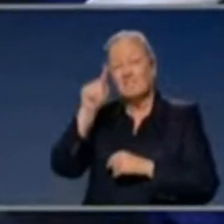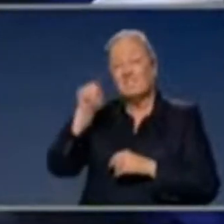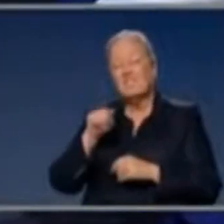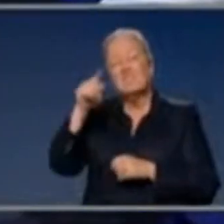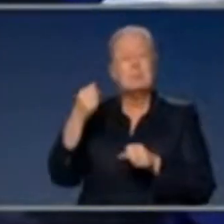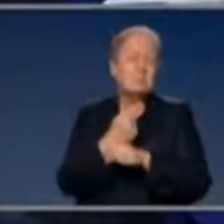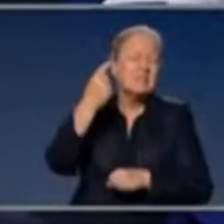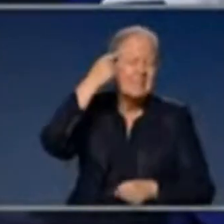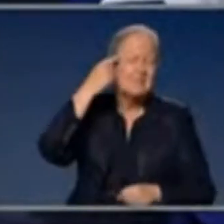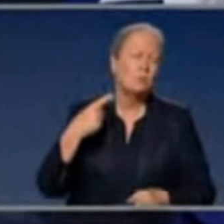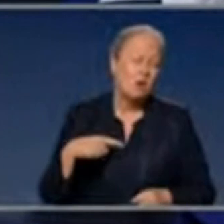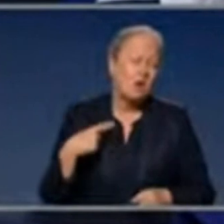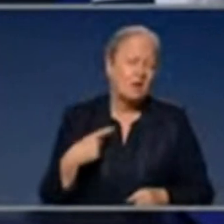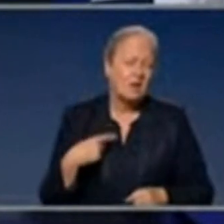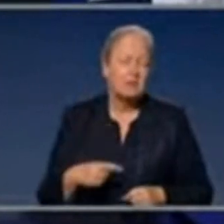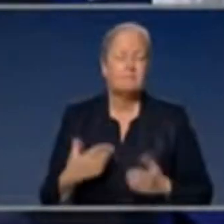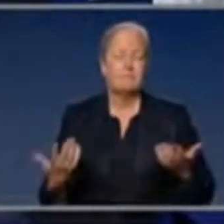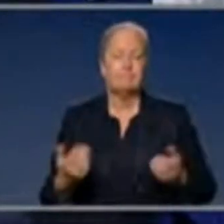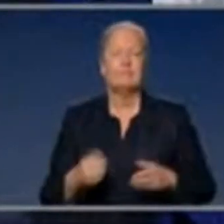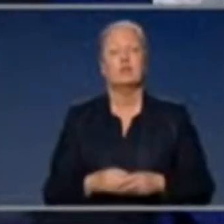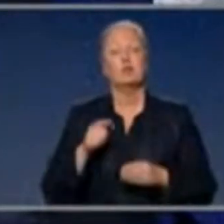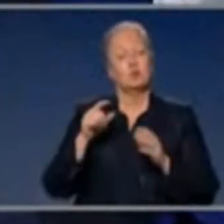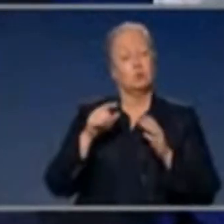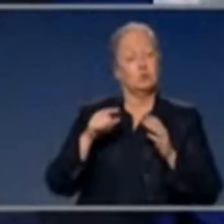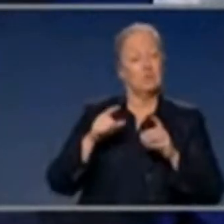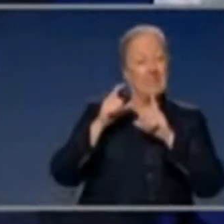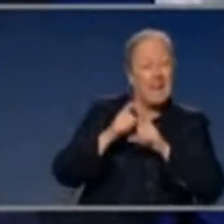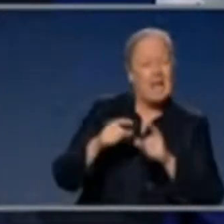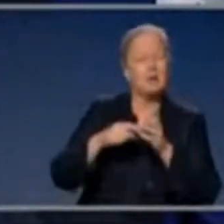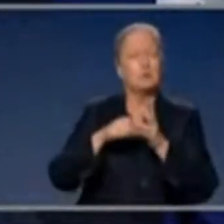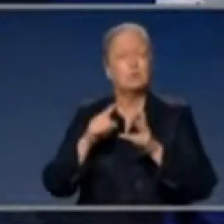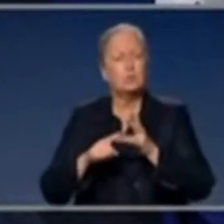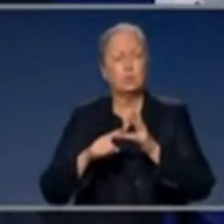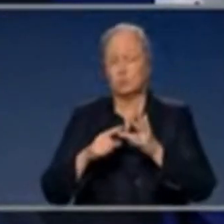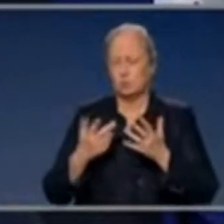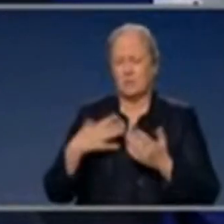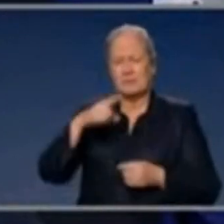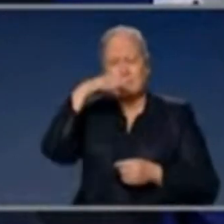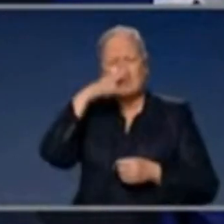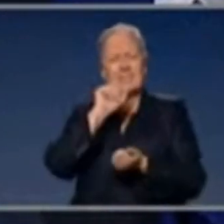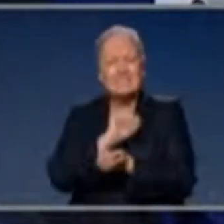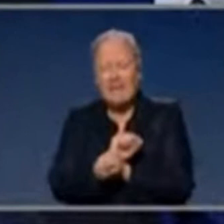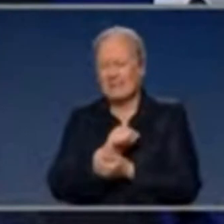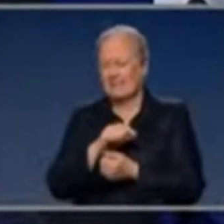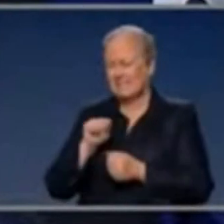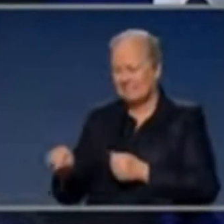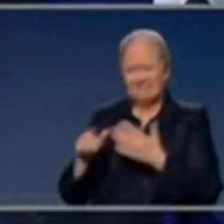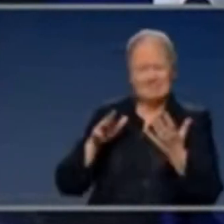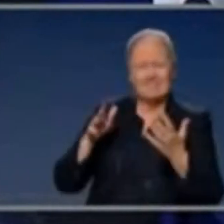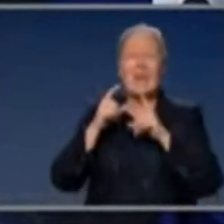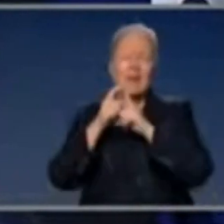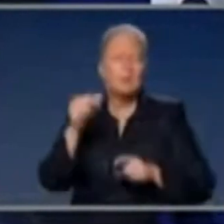hard to implement, and there have been hard implications for people who have had to deal with that. But the need